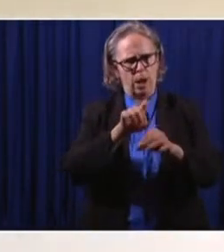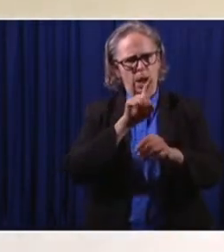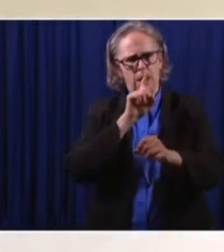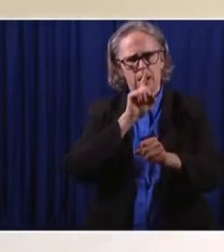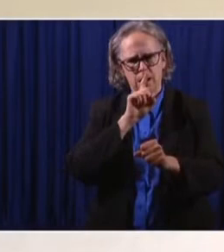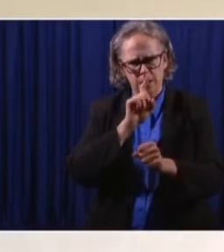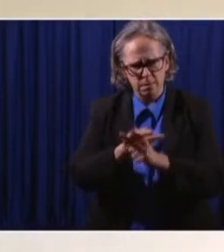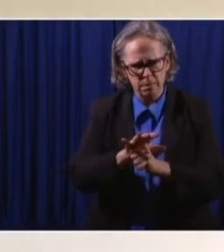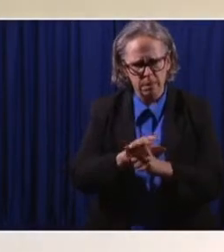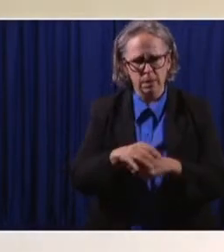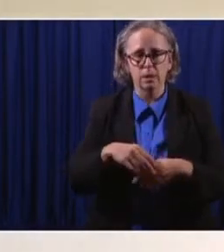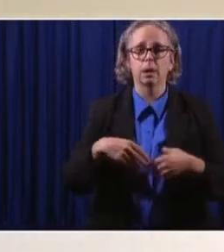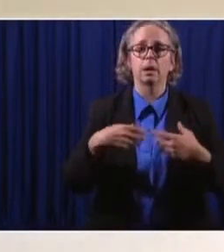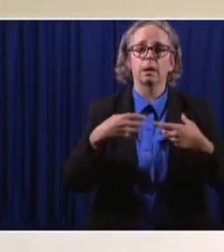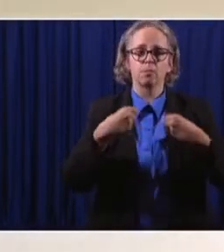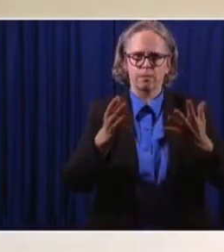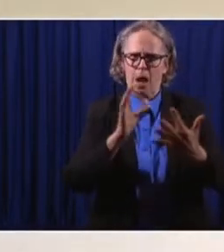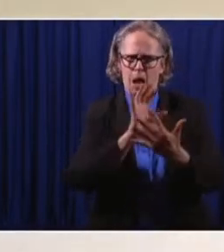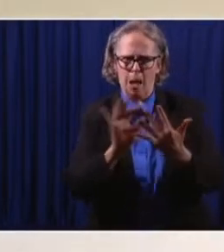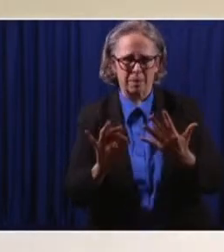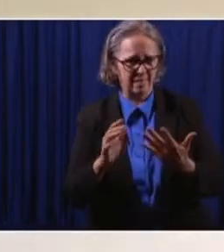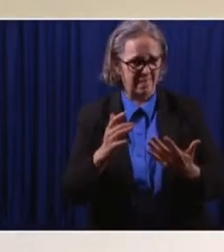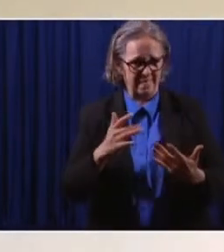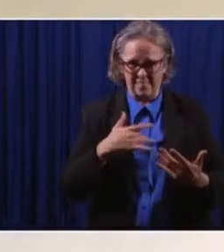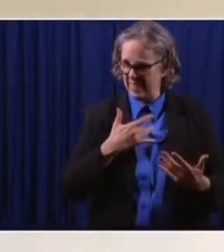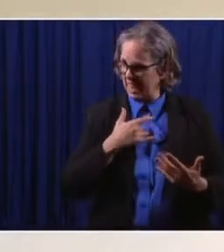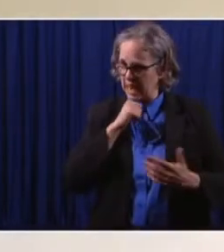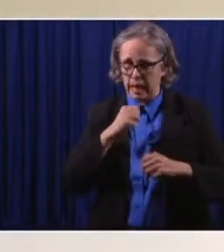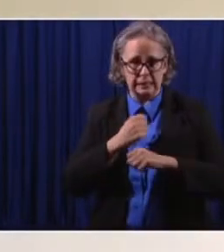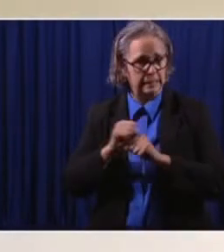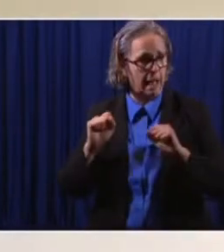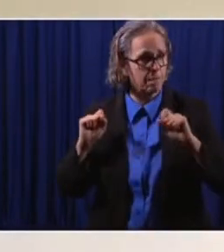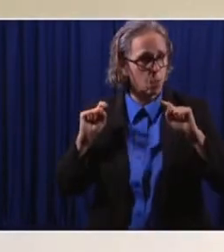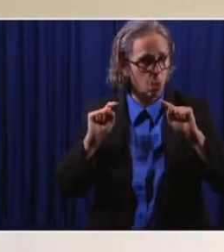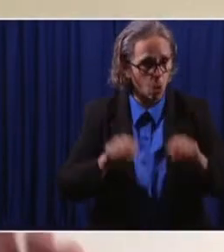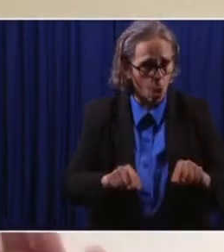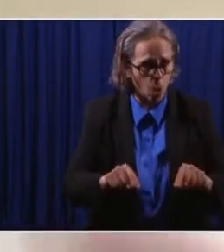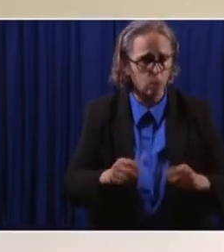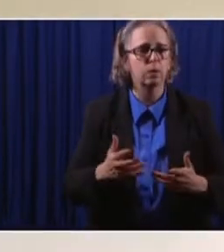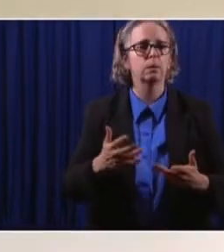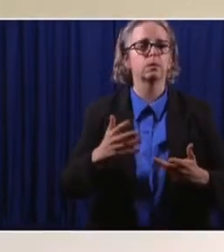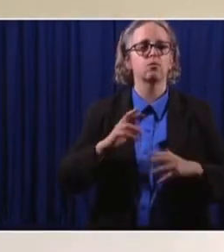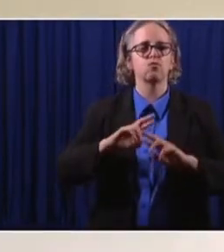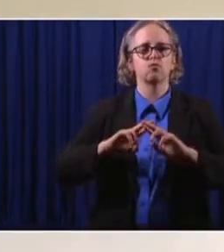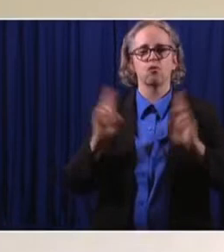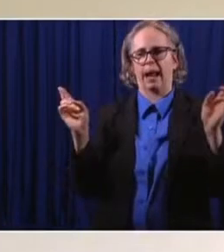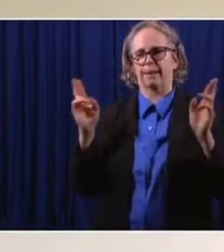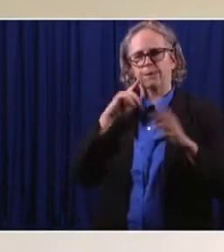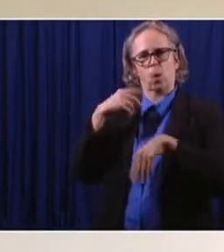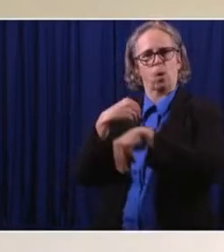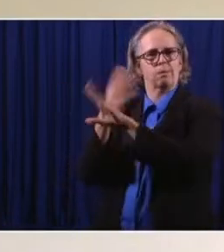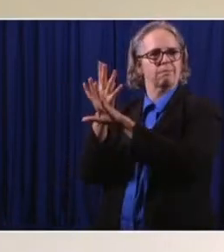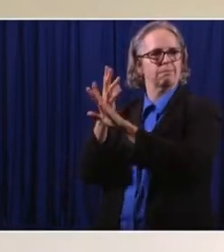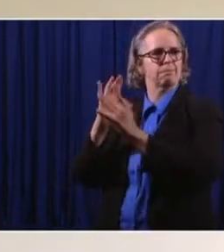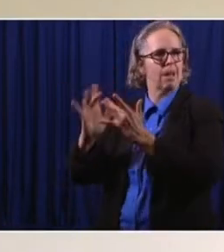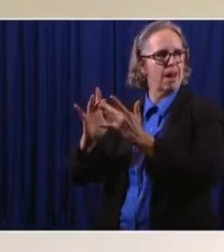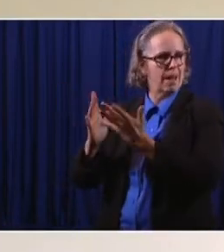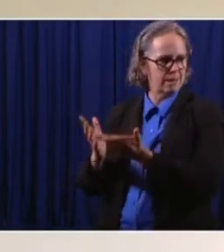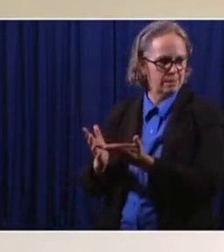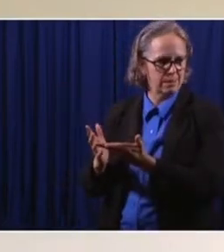feel safe to attend campus, you could have taken your classes completely online and done it from a remote location, whether it's at